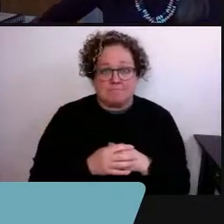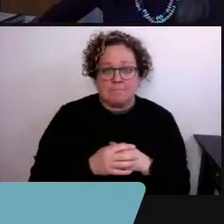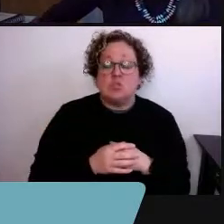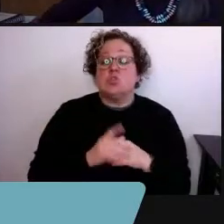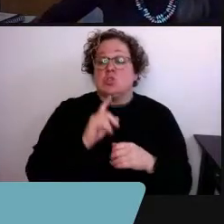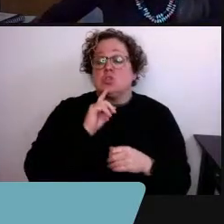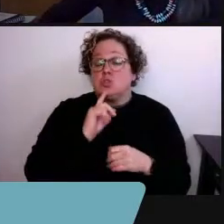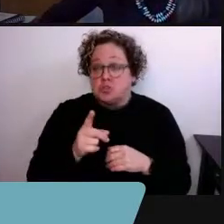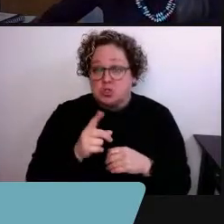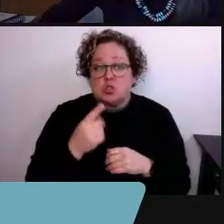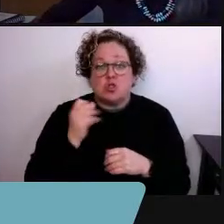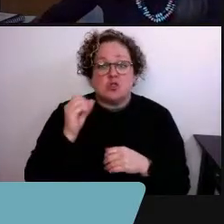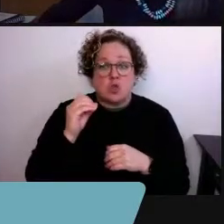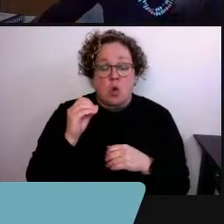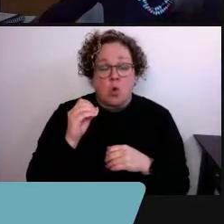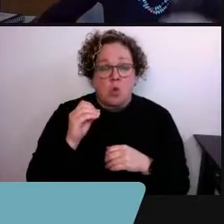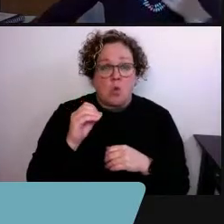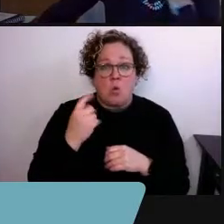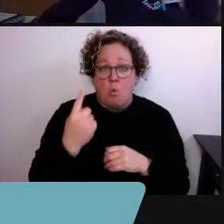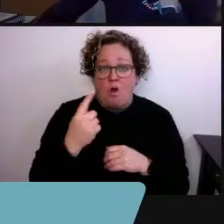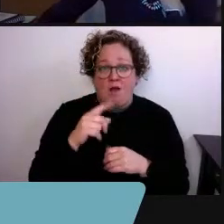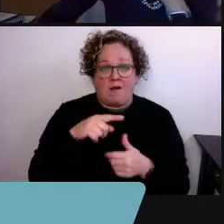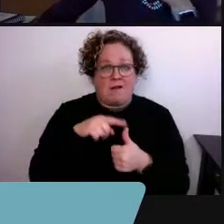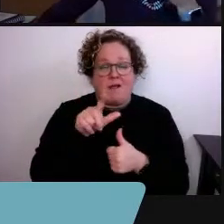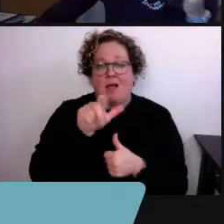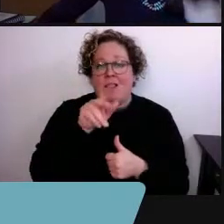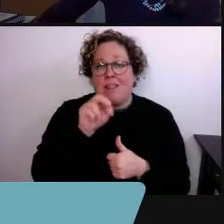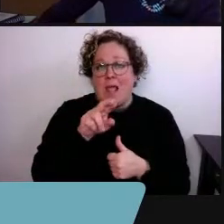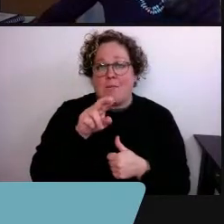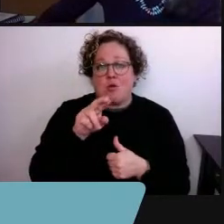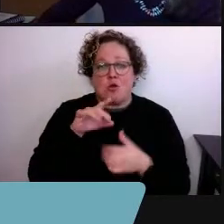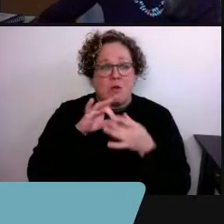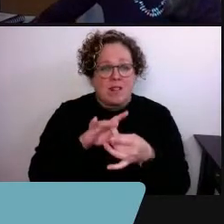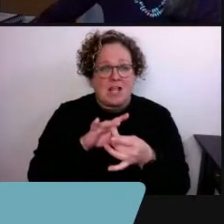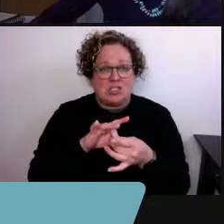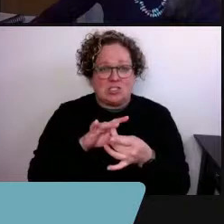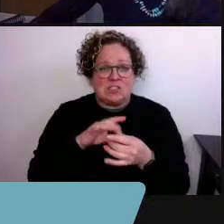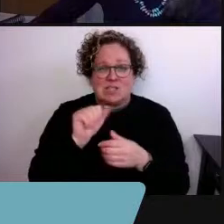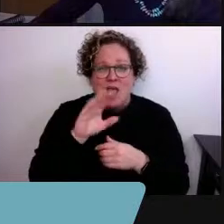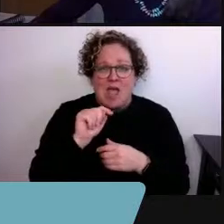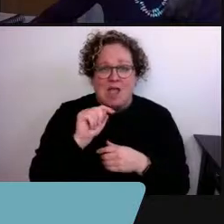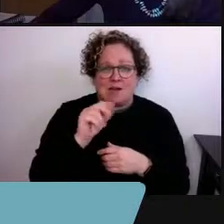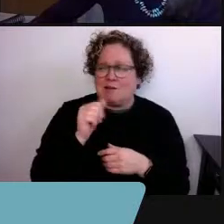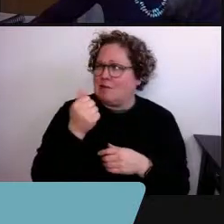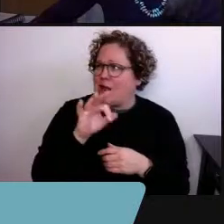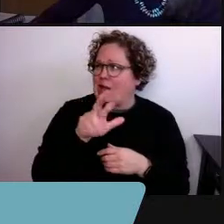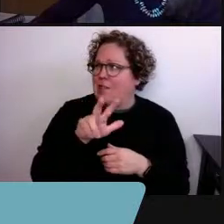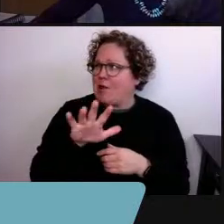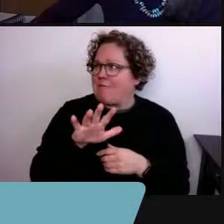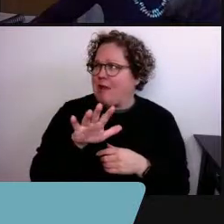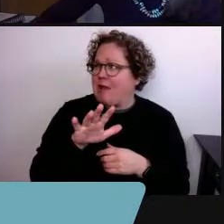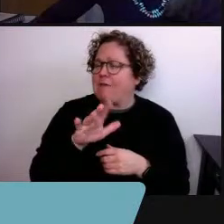So the Labor Relations Act of 1935, don't get me to lie in about the date, but I think that's right.